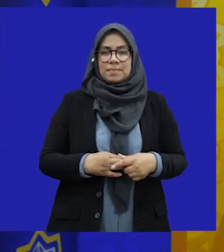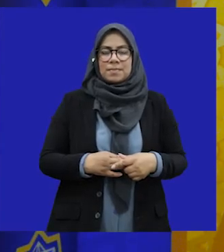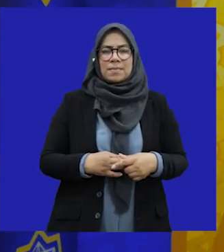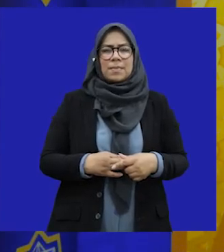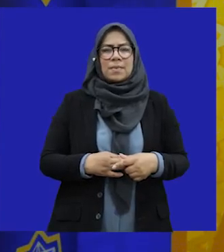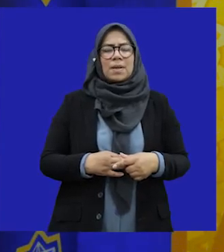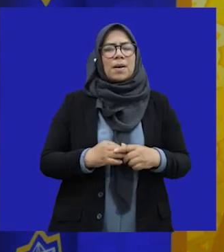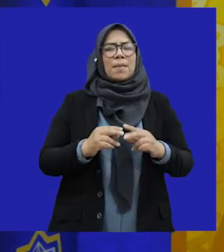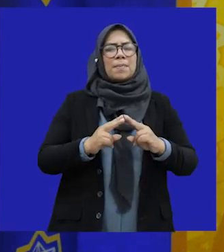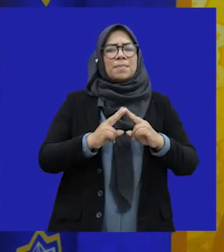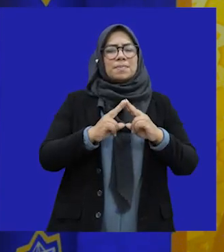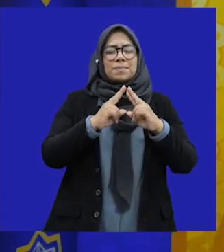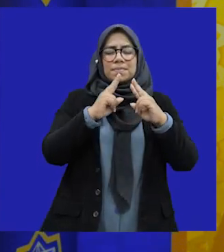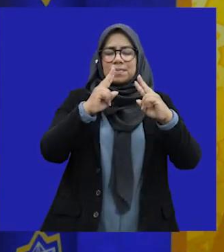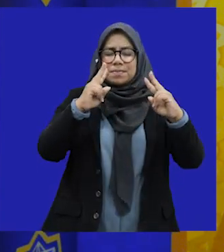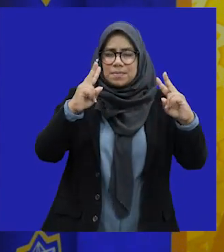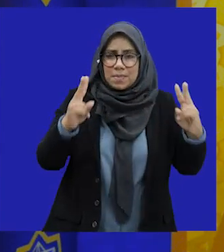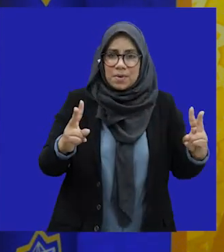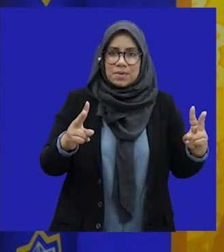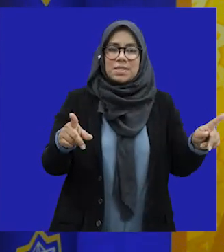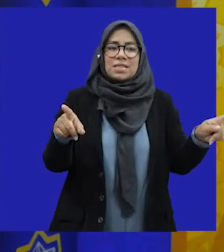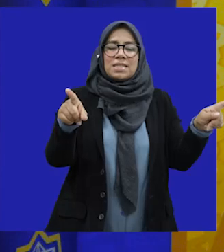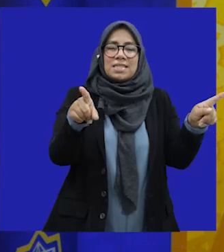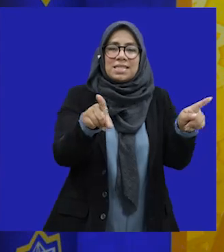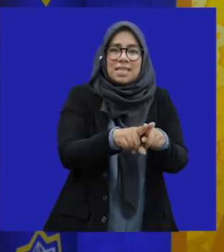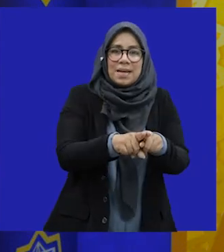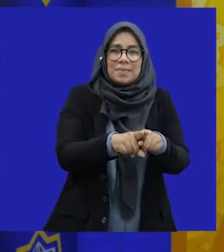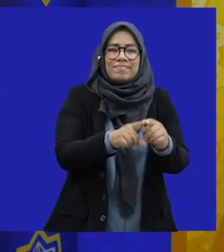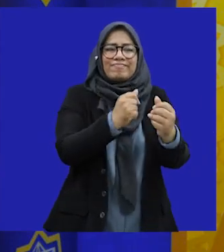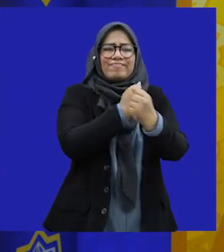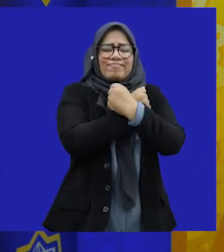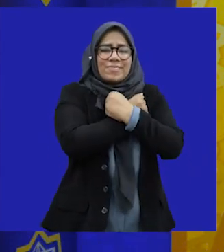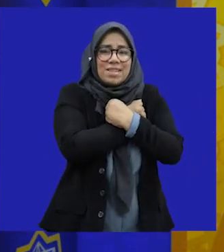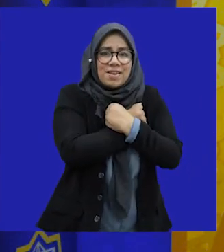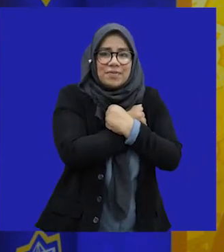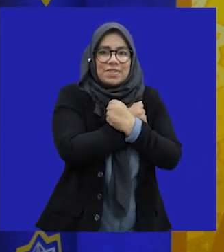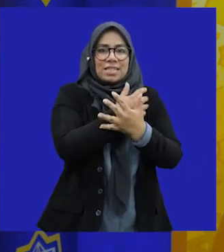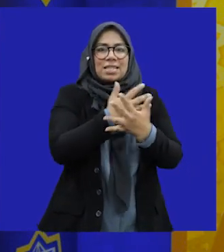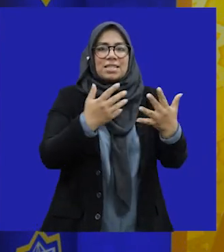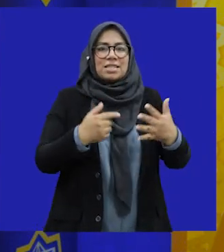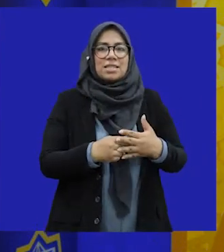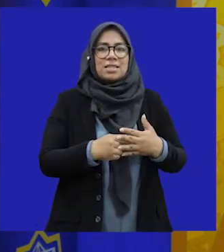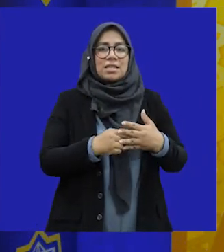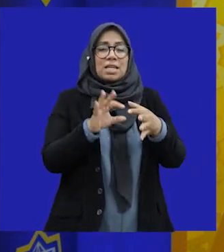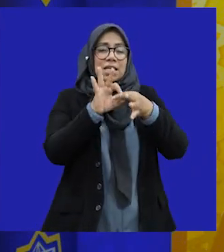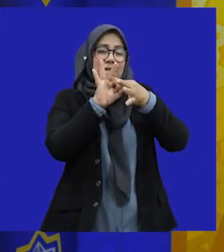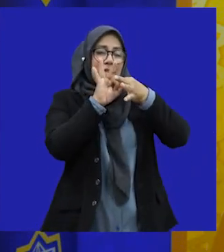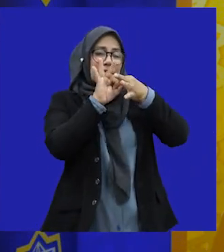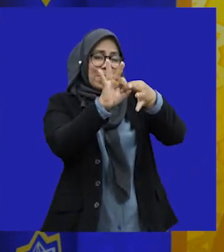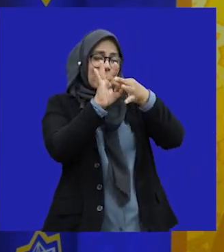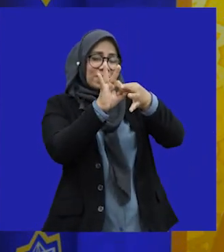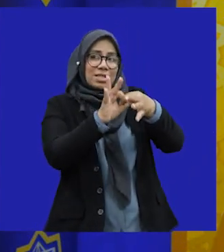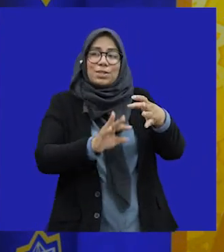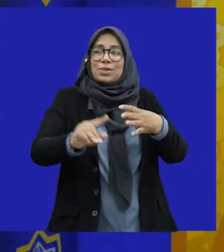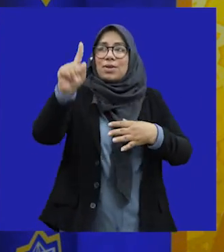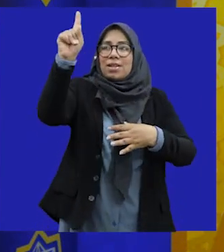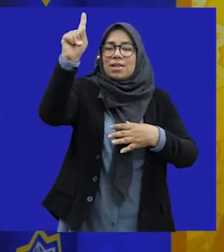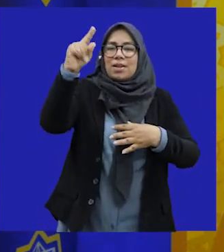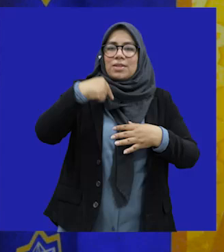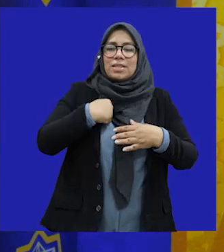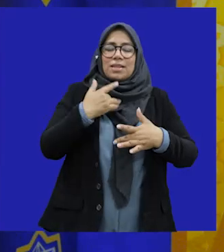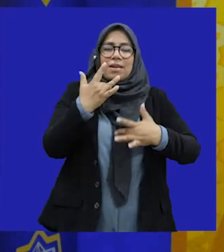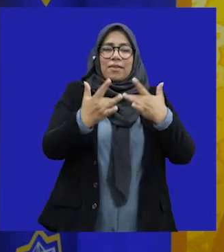the most beloved thing with which my slave comes nearer to me is what I have enjoined upon him,